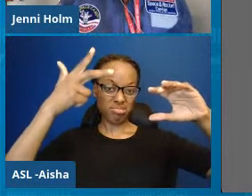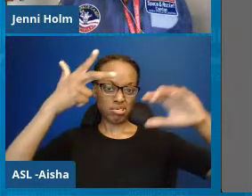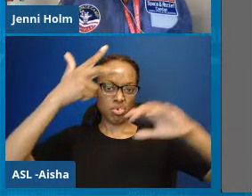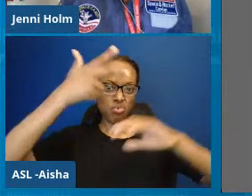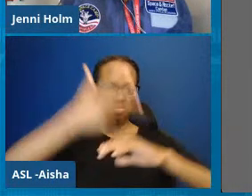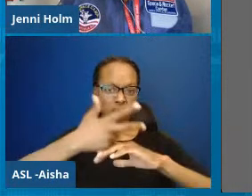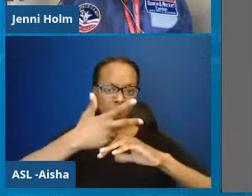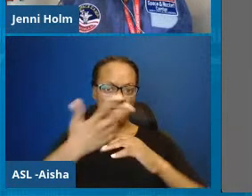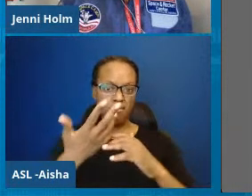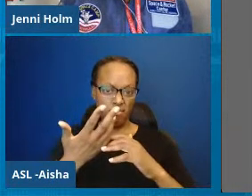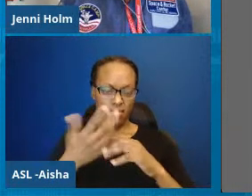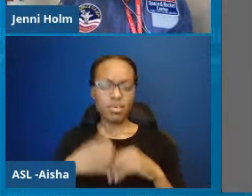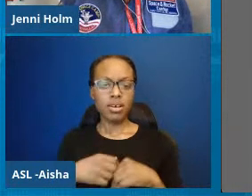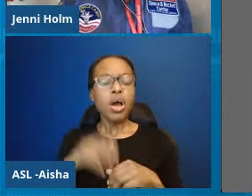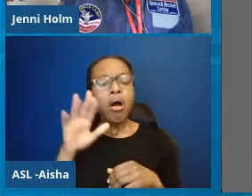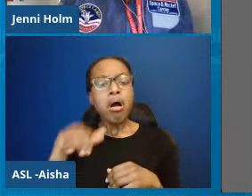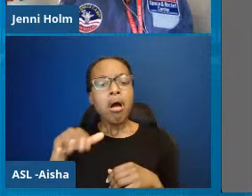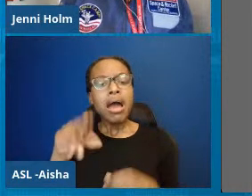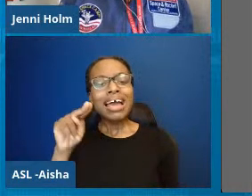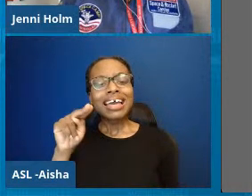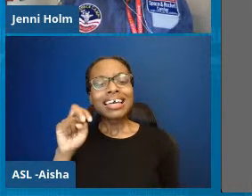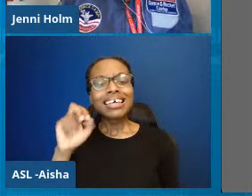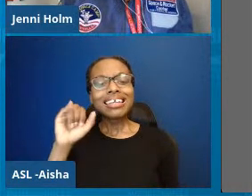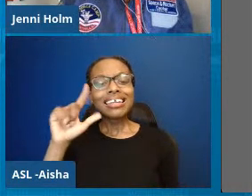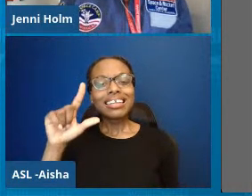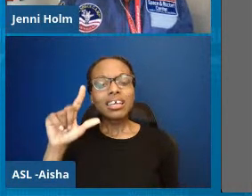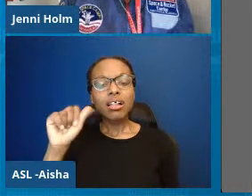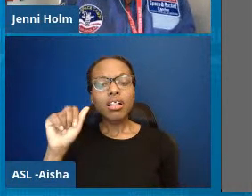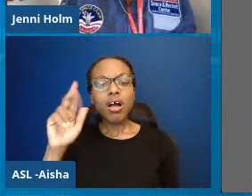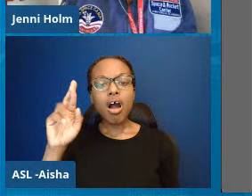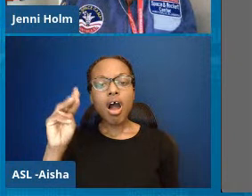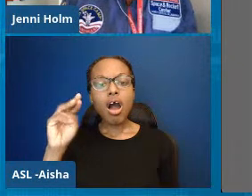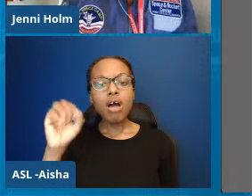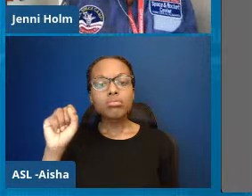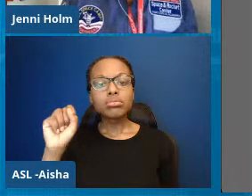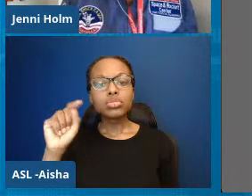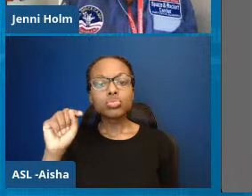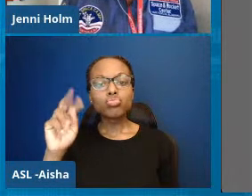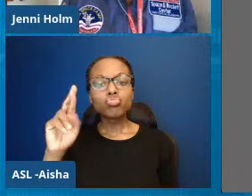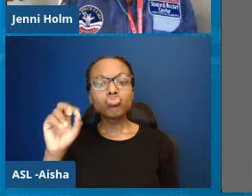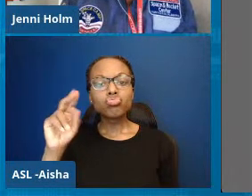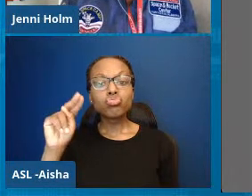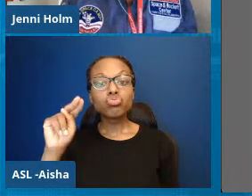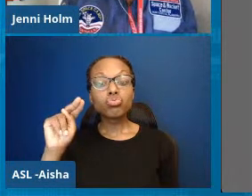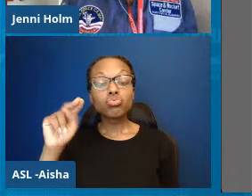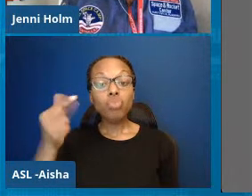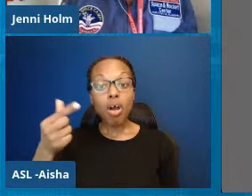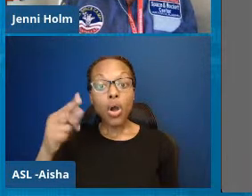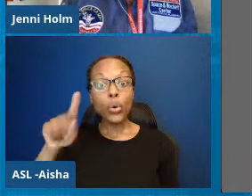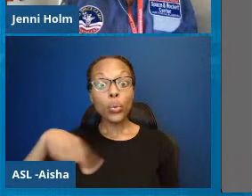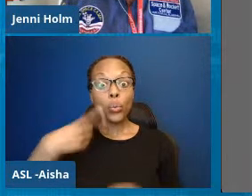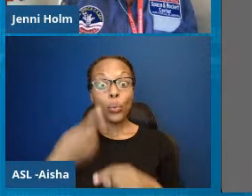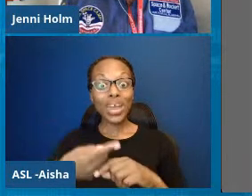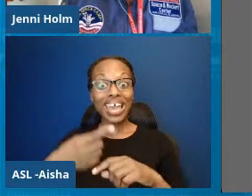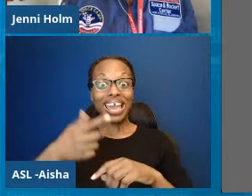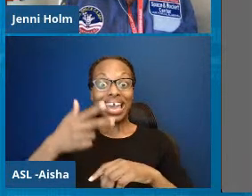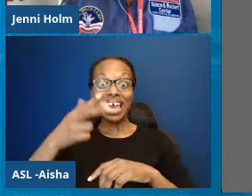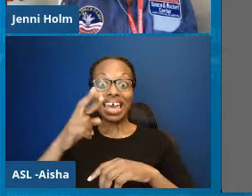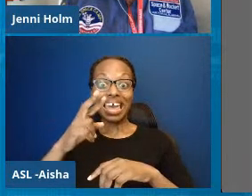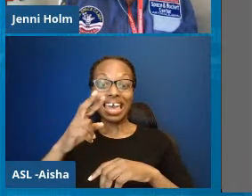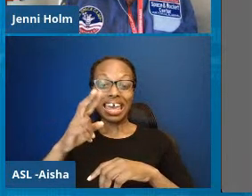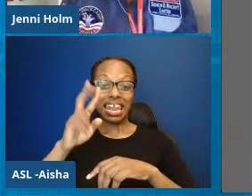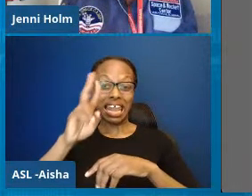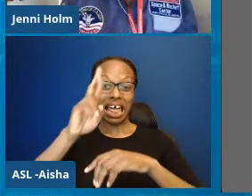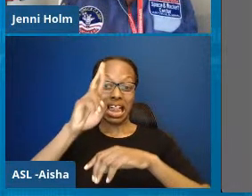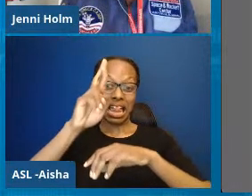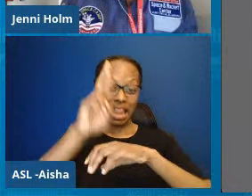when his lander hit the lunar surface? Do you guys remember? I mean, not when he stepped off or anything, but when it actually landed. Did you say the Eagle has